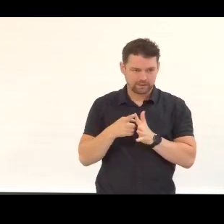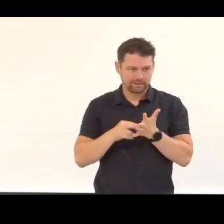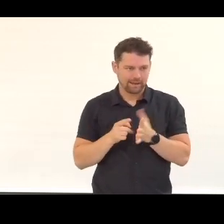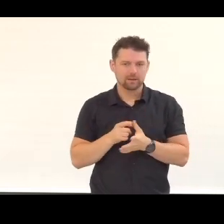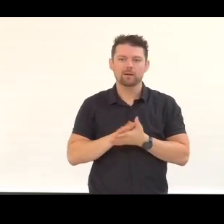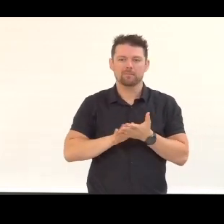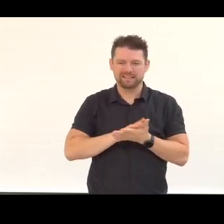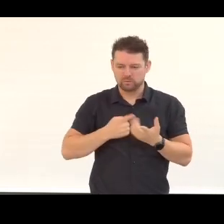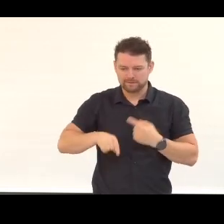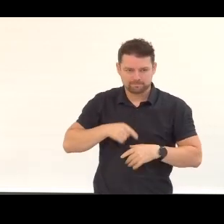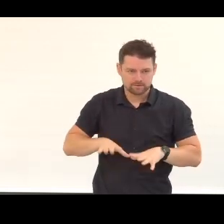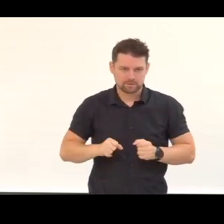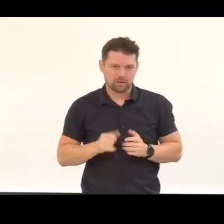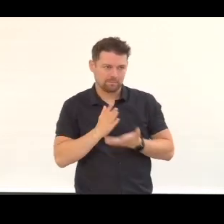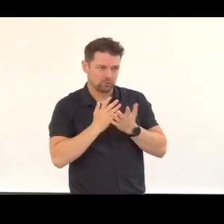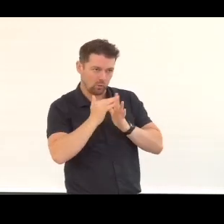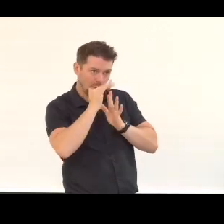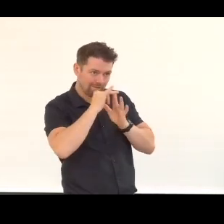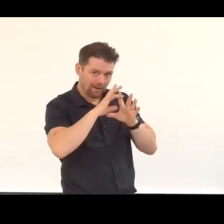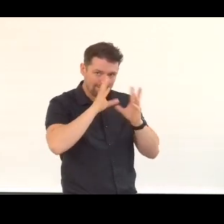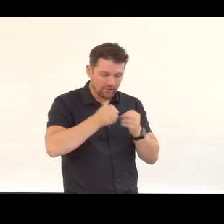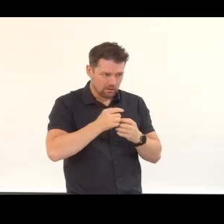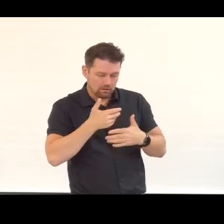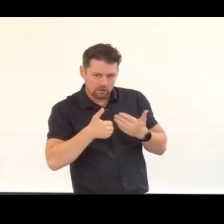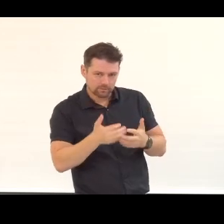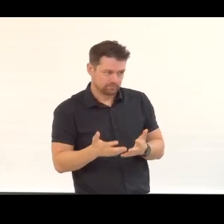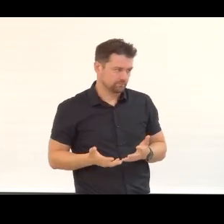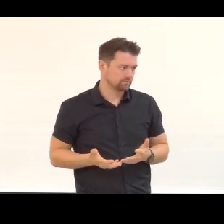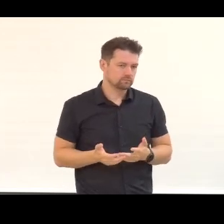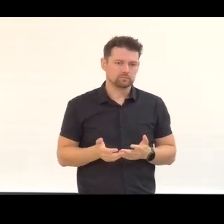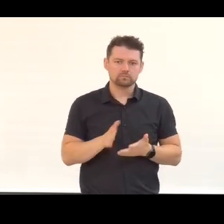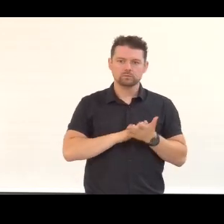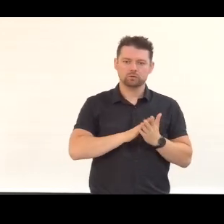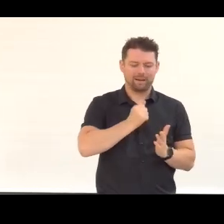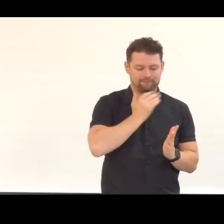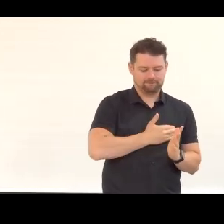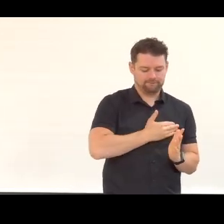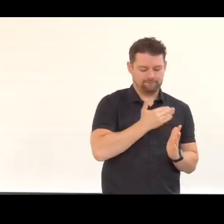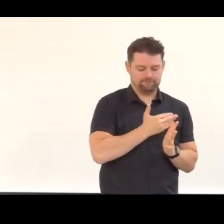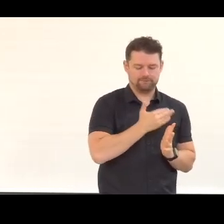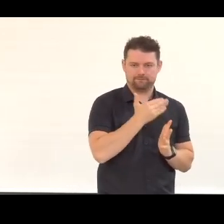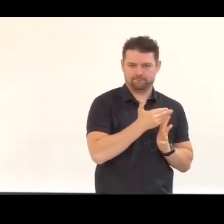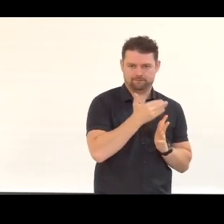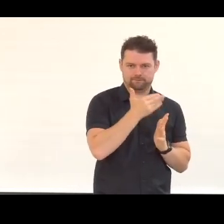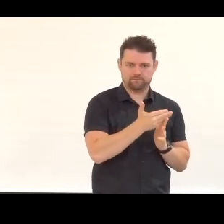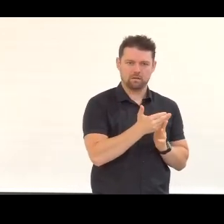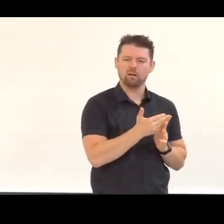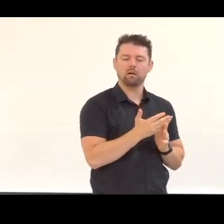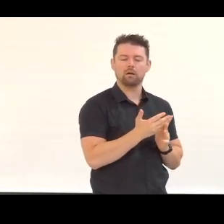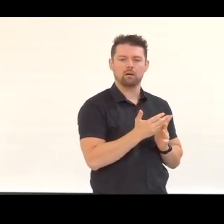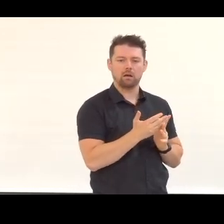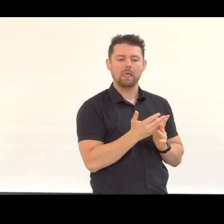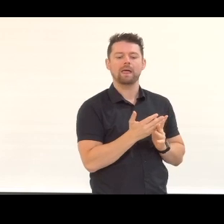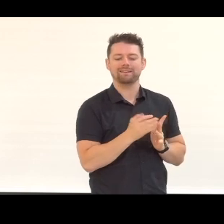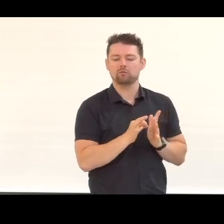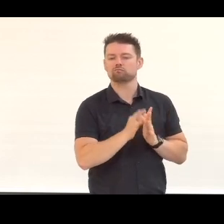up and scrambling to get the Wi-Fi up and everything. Exactly. Yeah. So we just get like milestones from the donning procedure, and then usually at the end they just request to